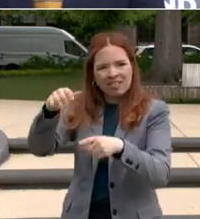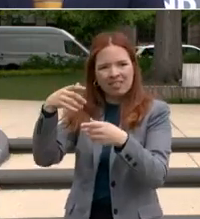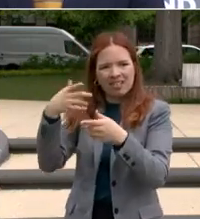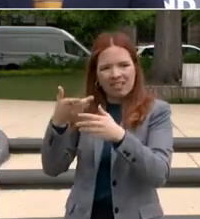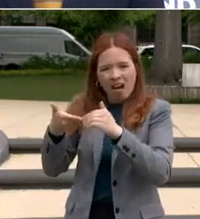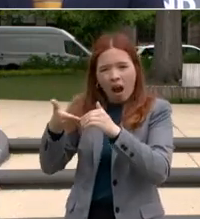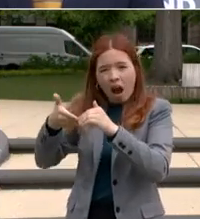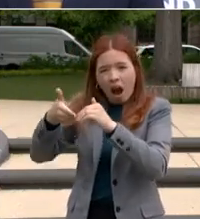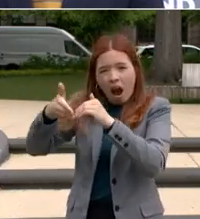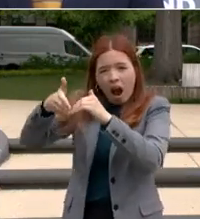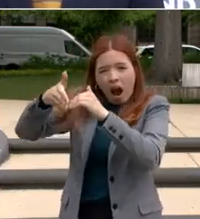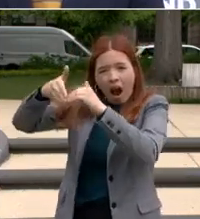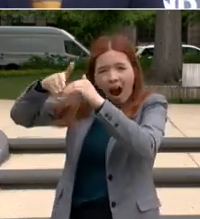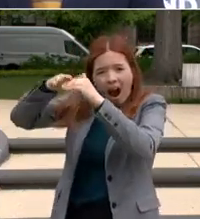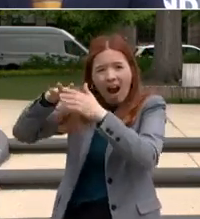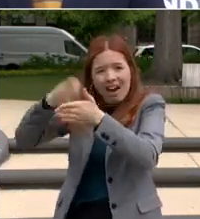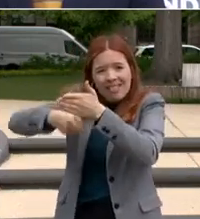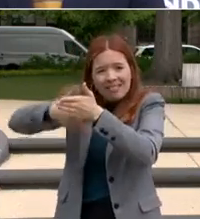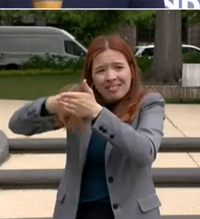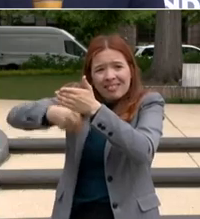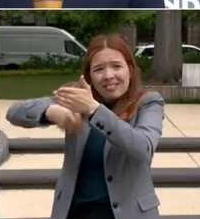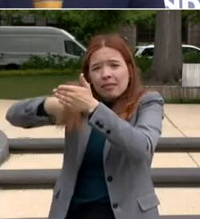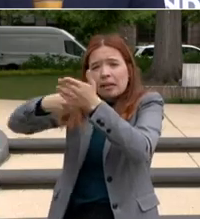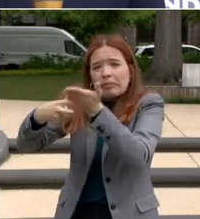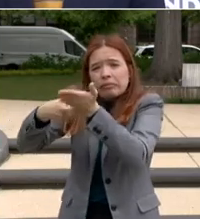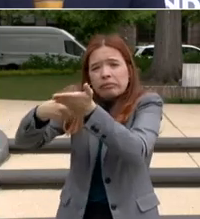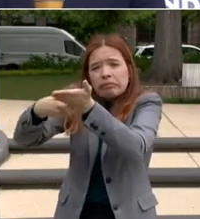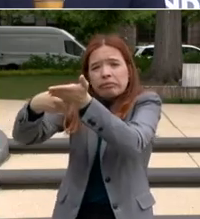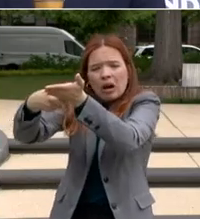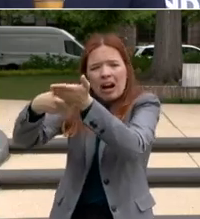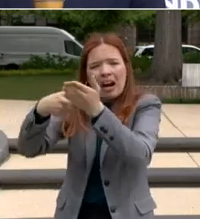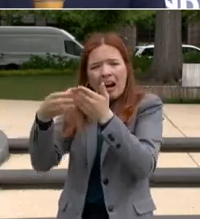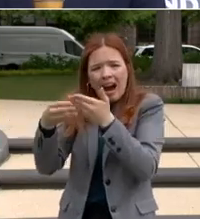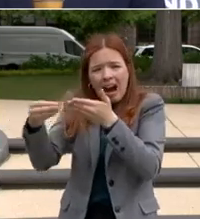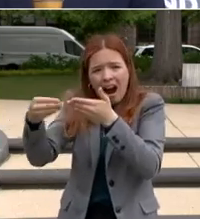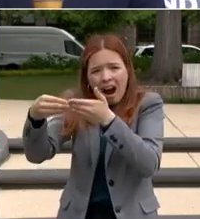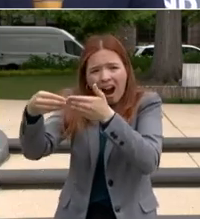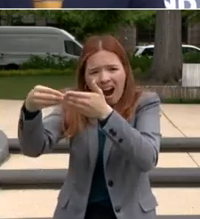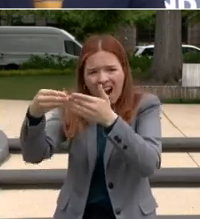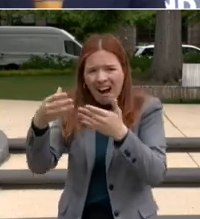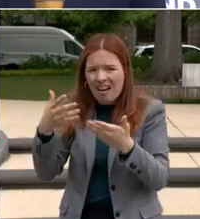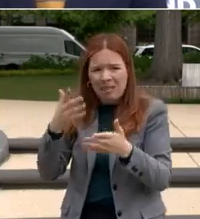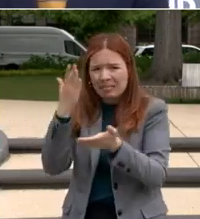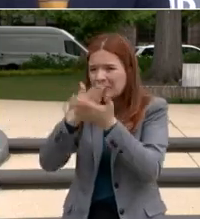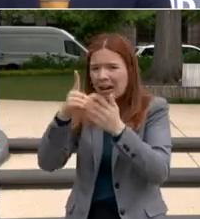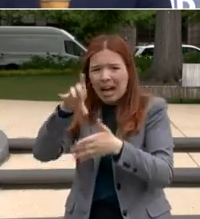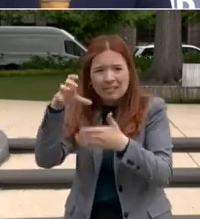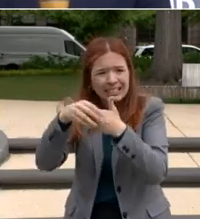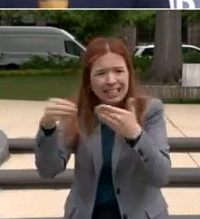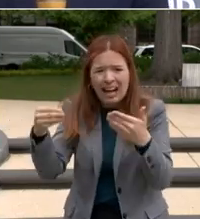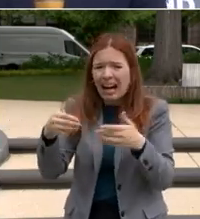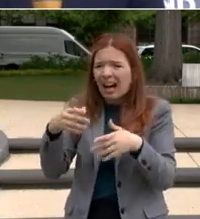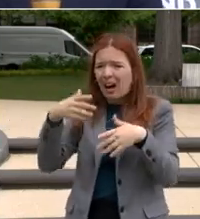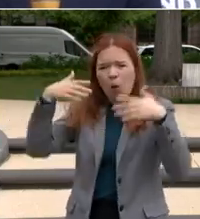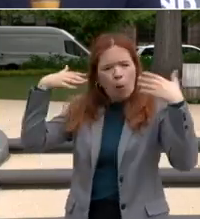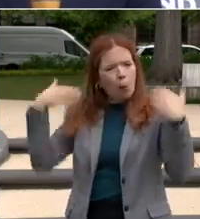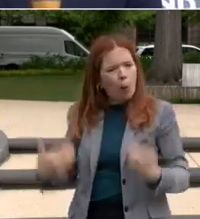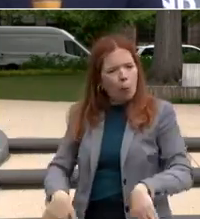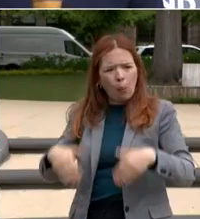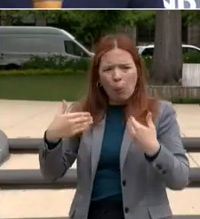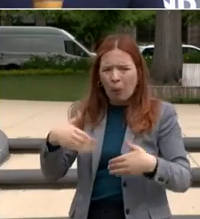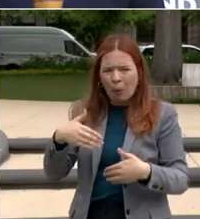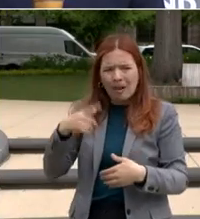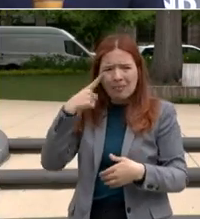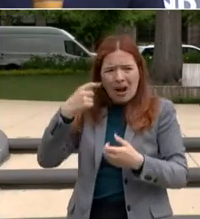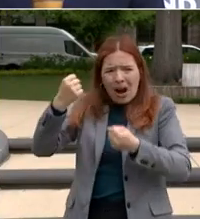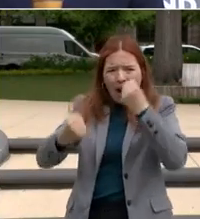are cars who have thousands and thousands, in some cases hundreds of thousands of dollars in outstanding fines for auto enforcement, and just aren't